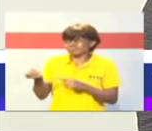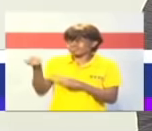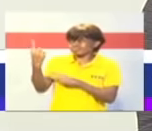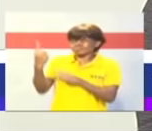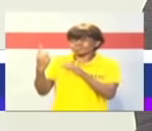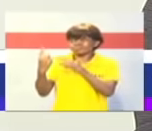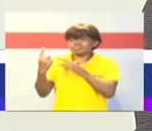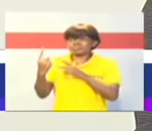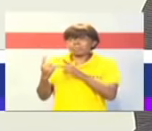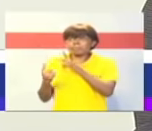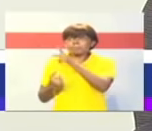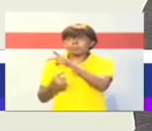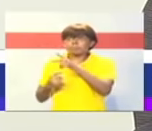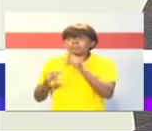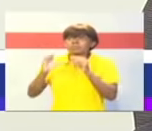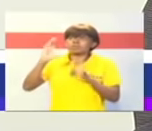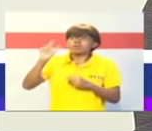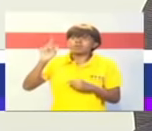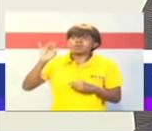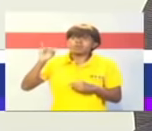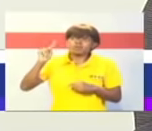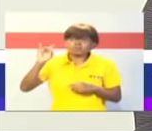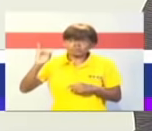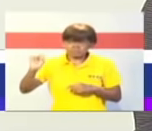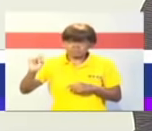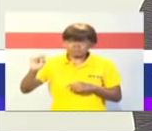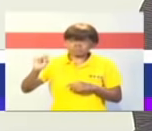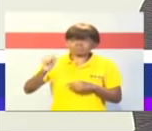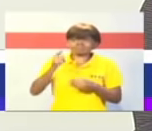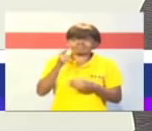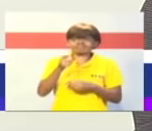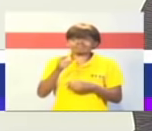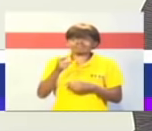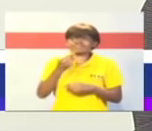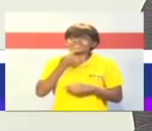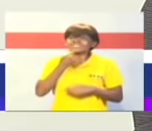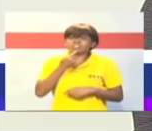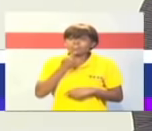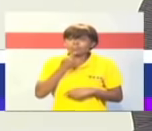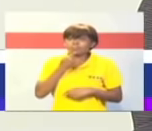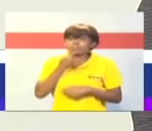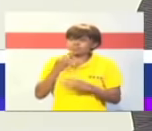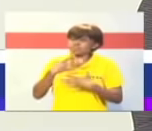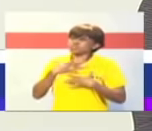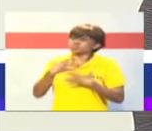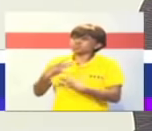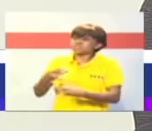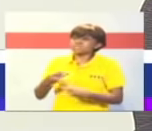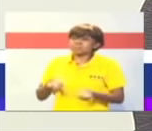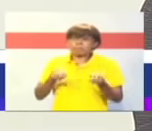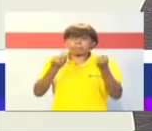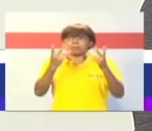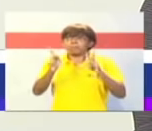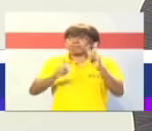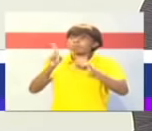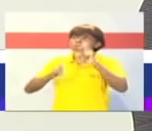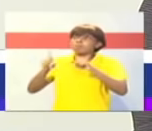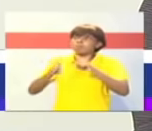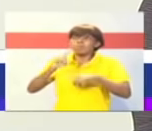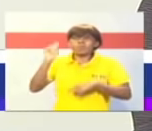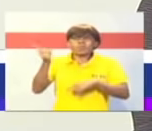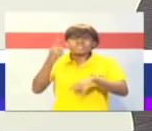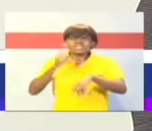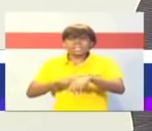Carrington raised today in the Corporate Communications Unit, we get this question all the time, and I'm very happy that Professor